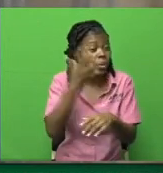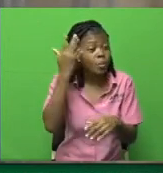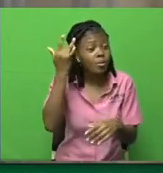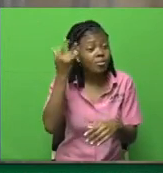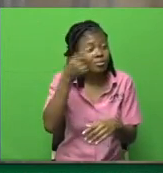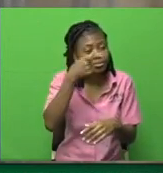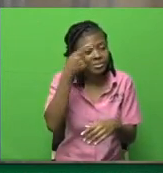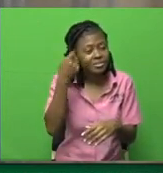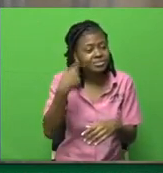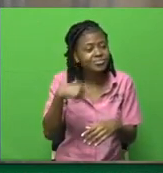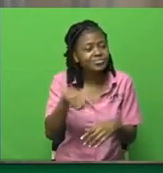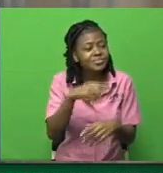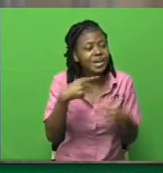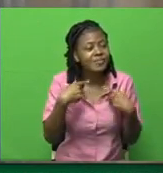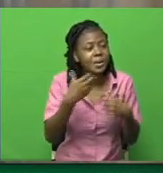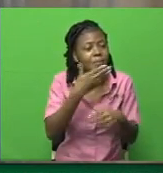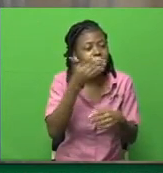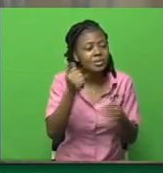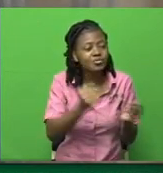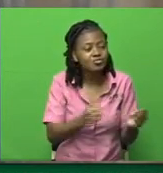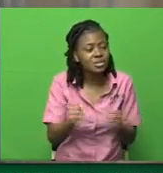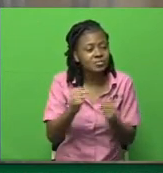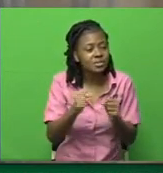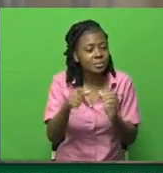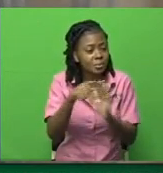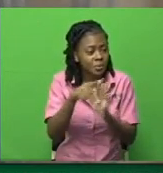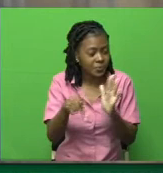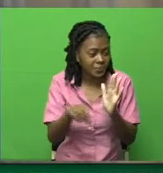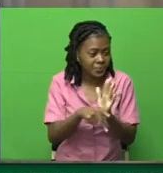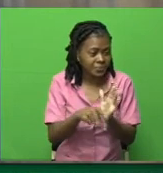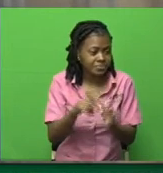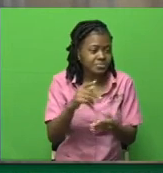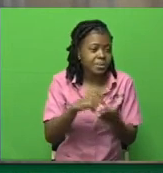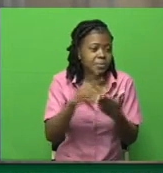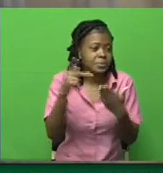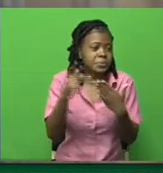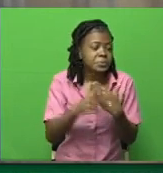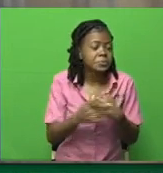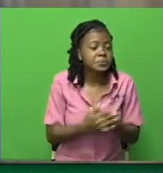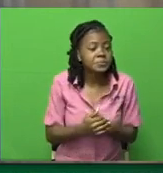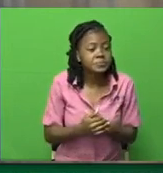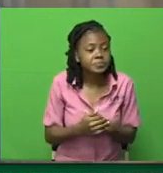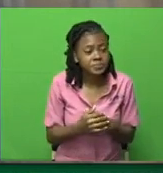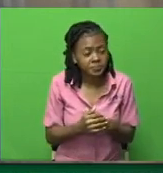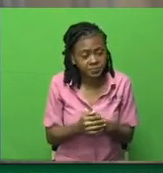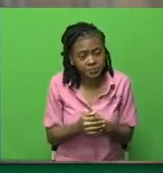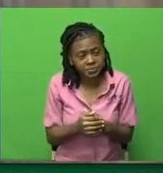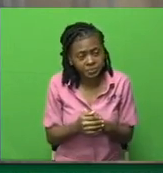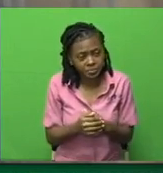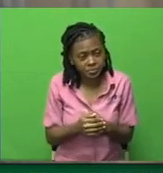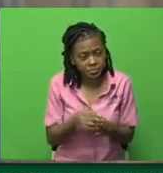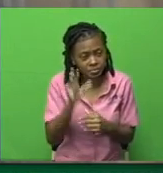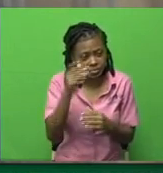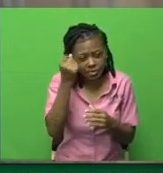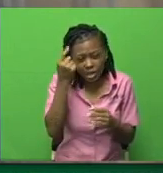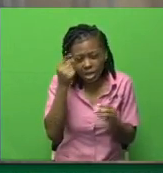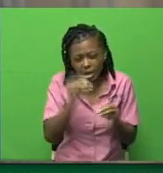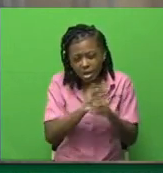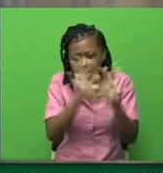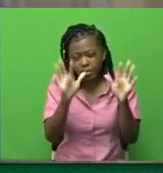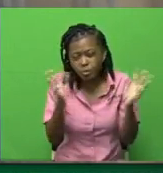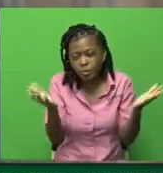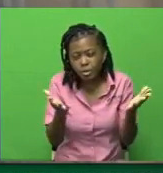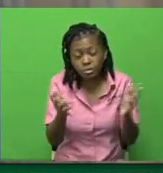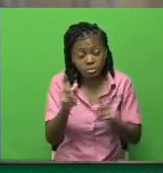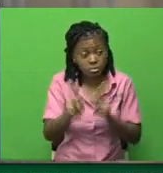with the strategies it policies and programs of the country and government it was based on a clear understanding that our citizens